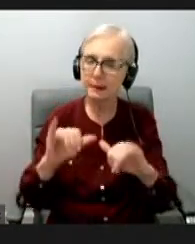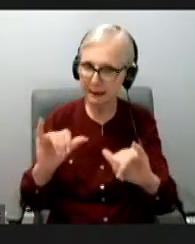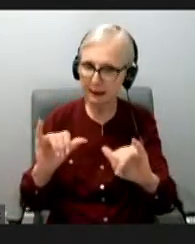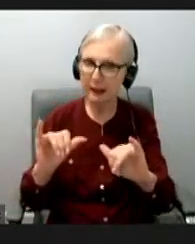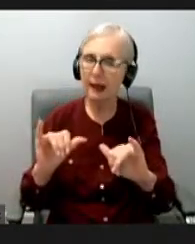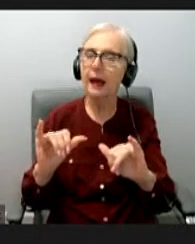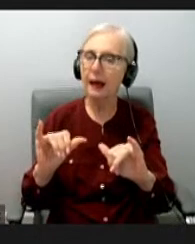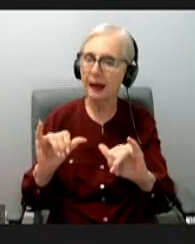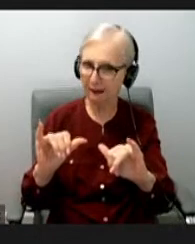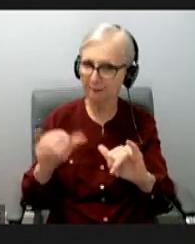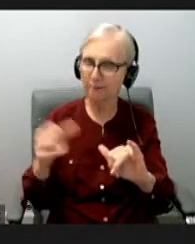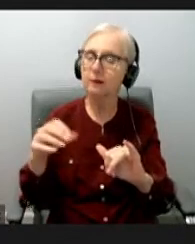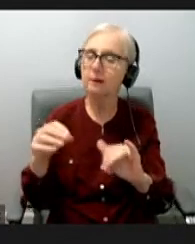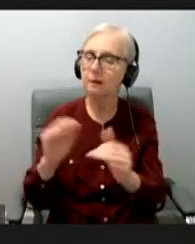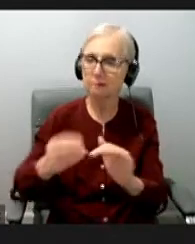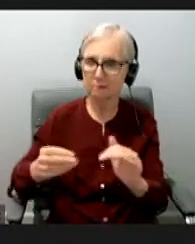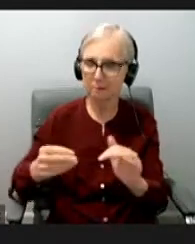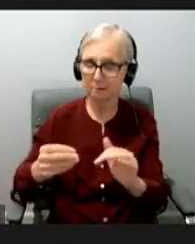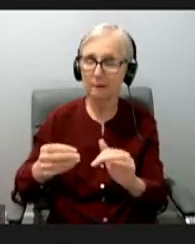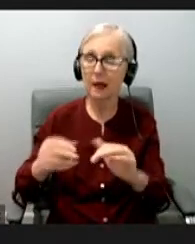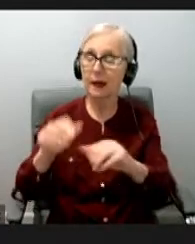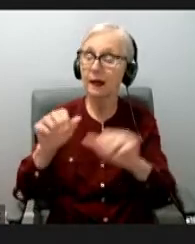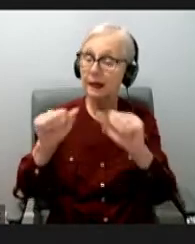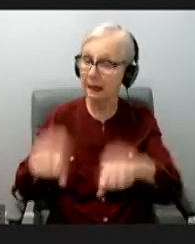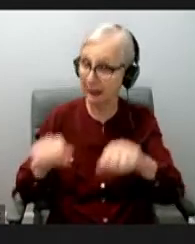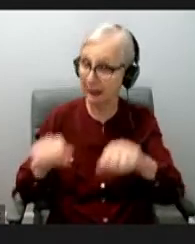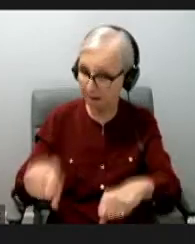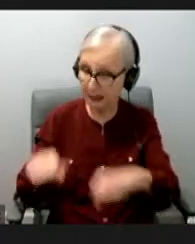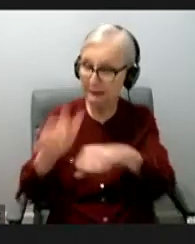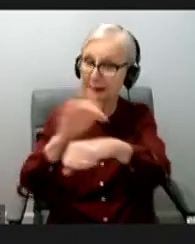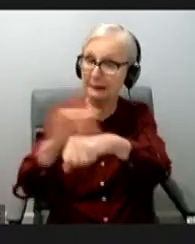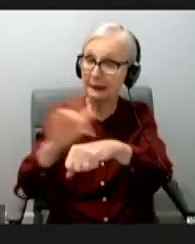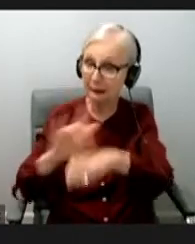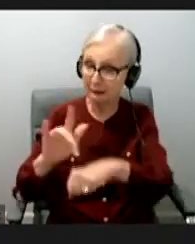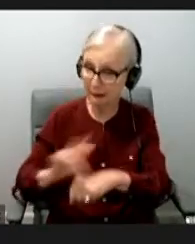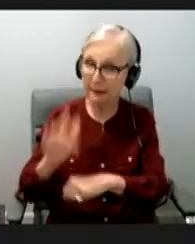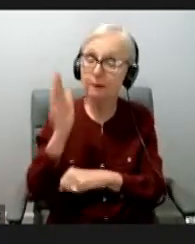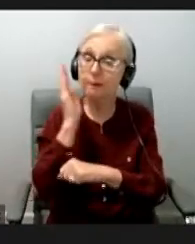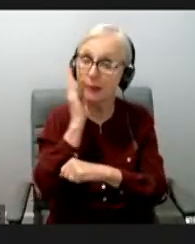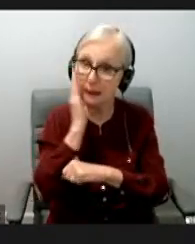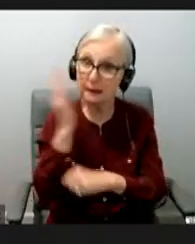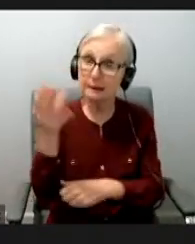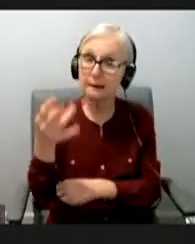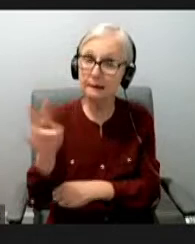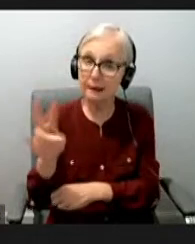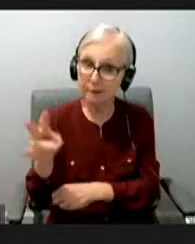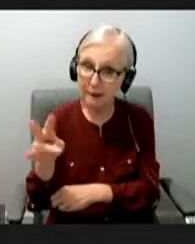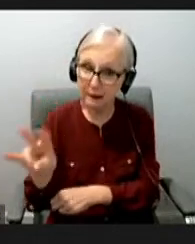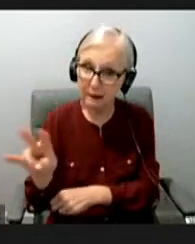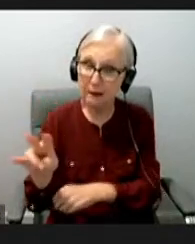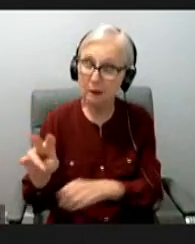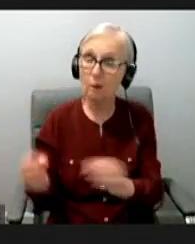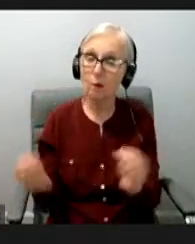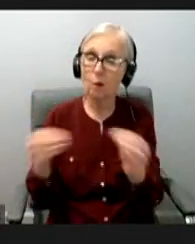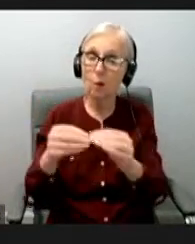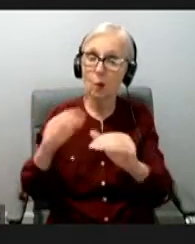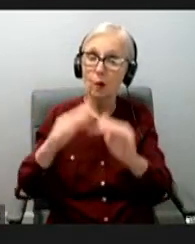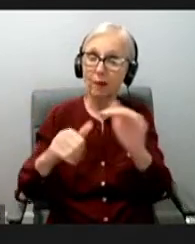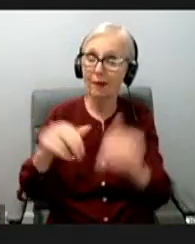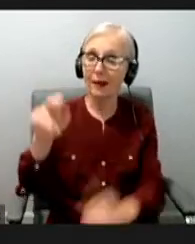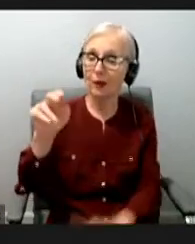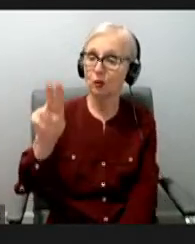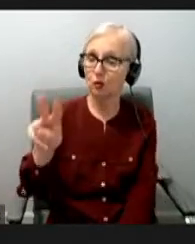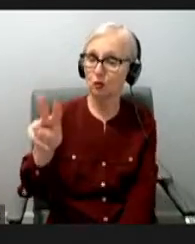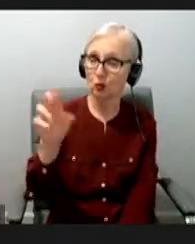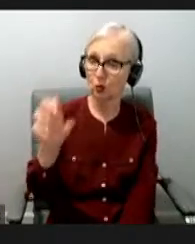significant pediatric ICU capacity available, 17 beds as of today, and more than 200 neonatal